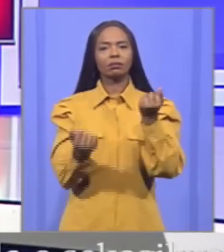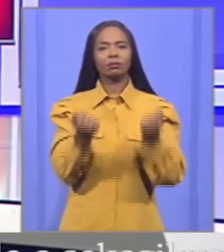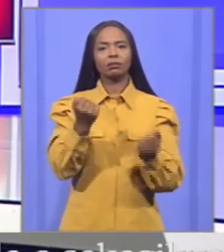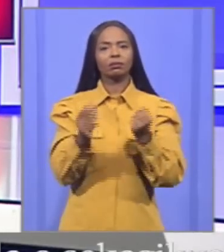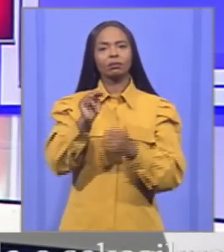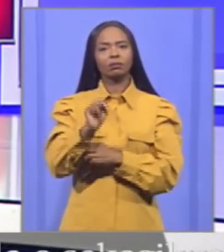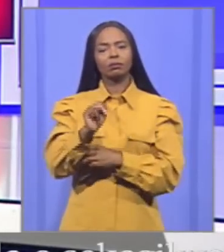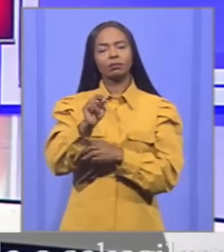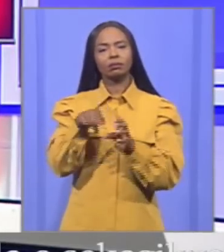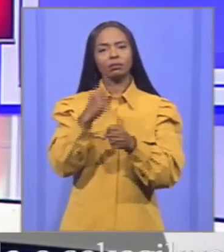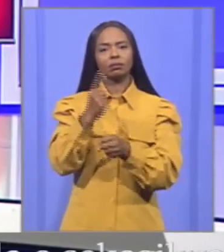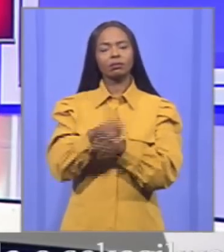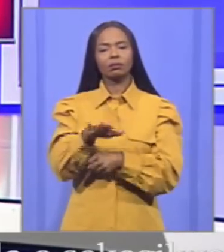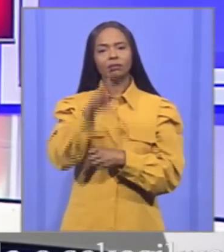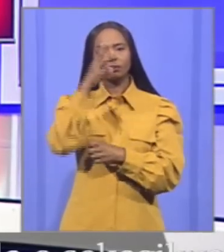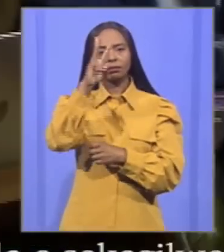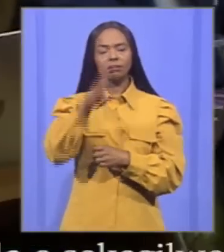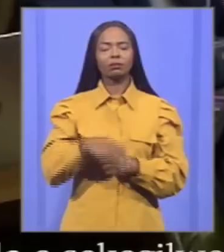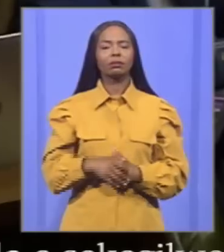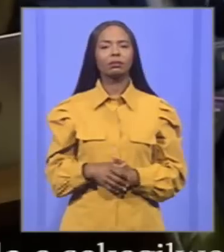Gauteng kwa Pretoria.